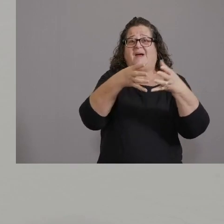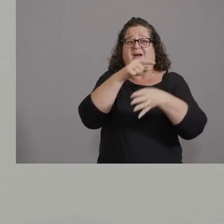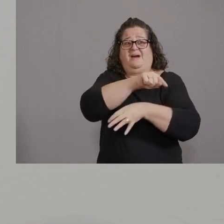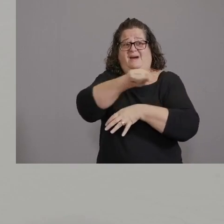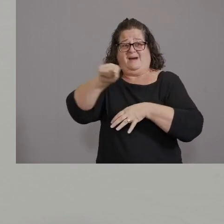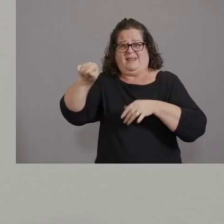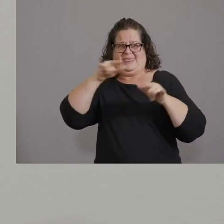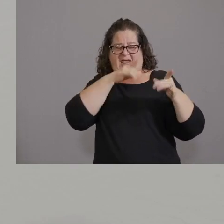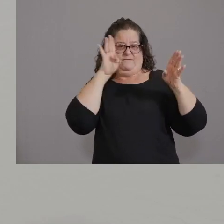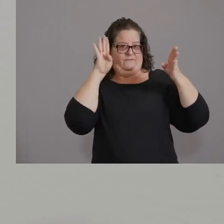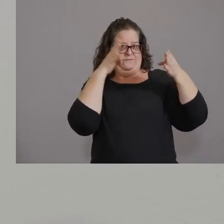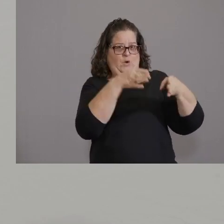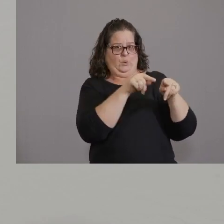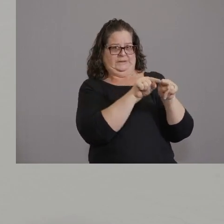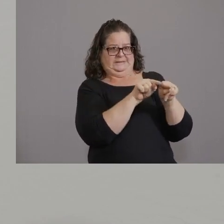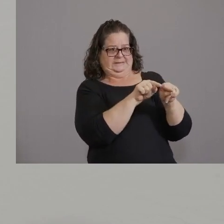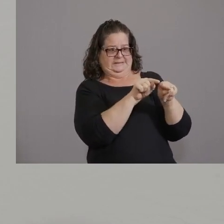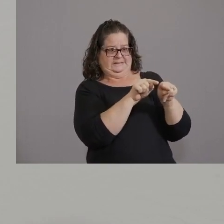also provide state